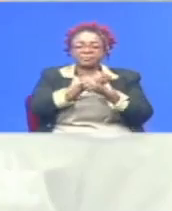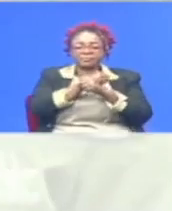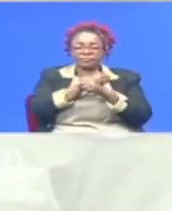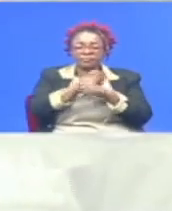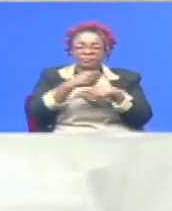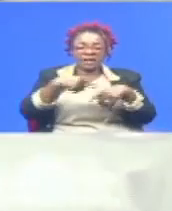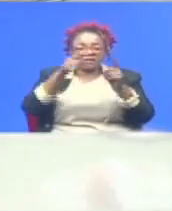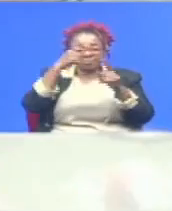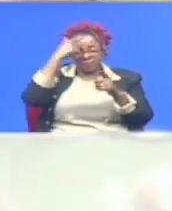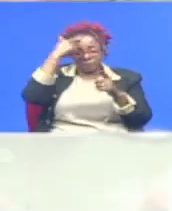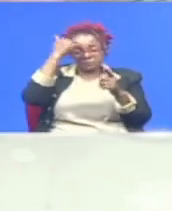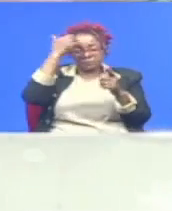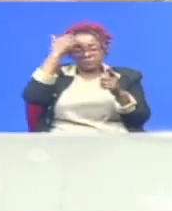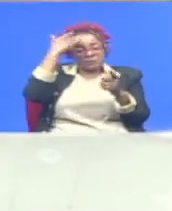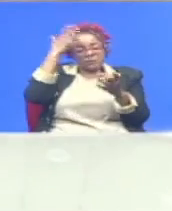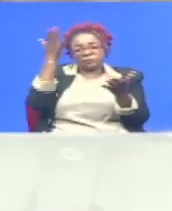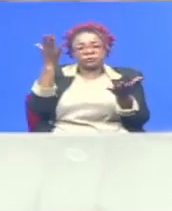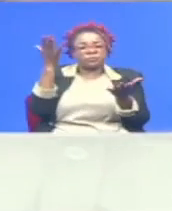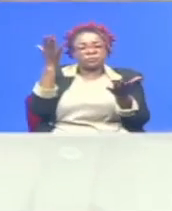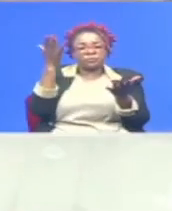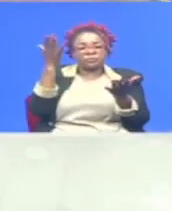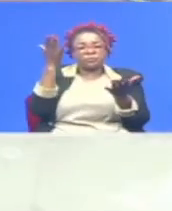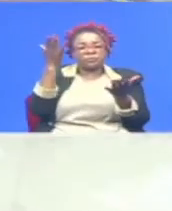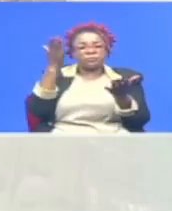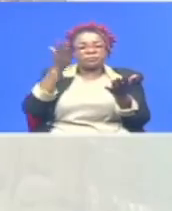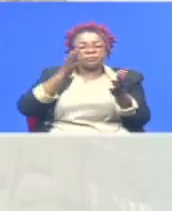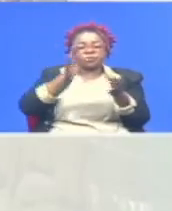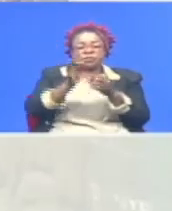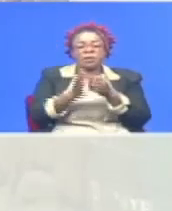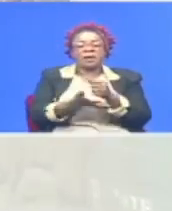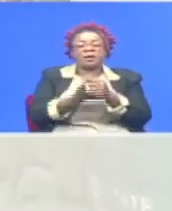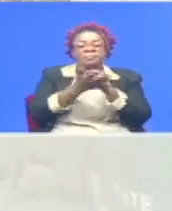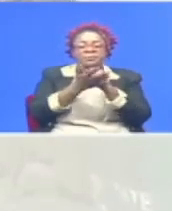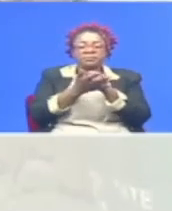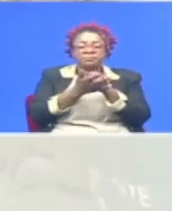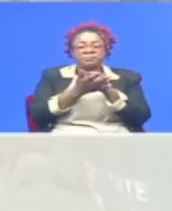it doesn't know that you are helping them.